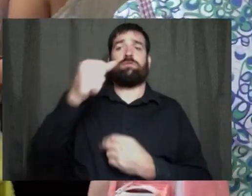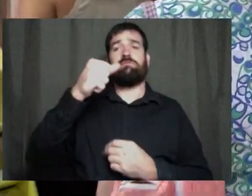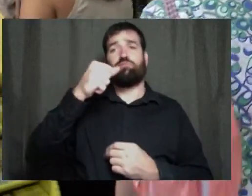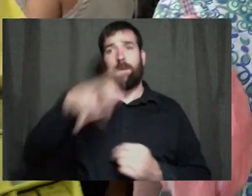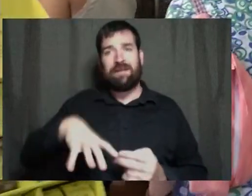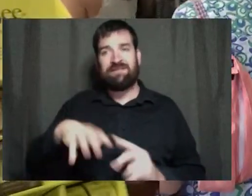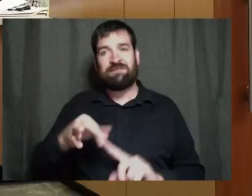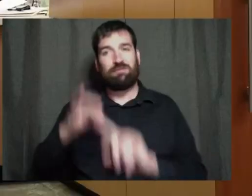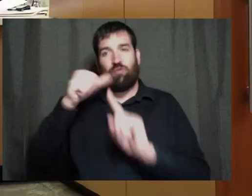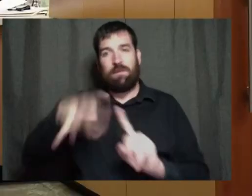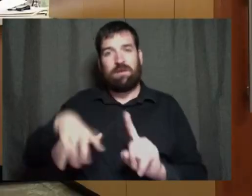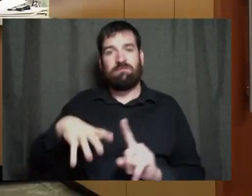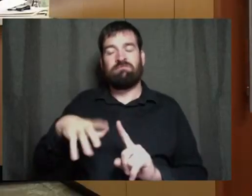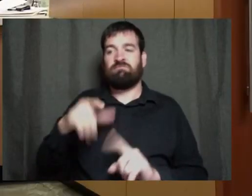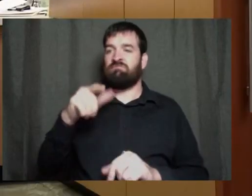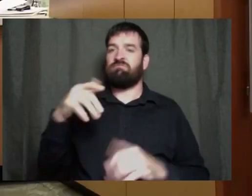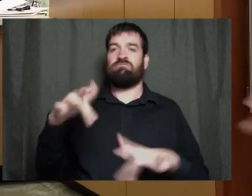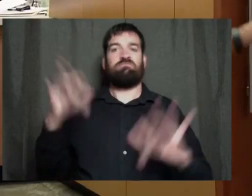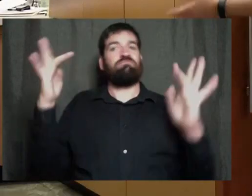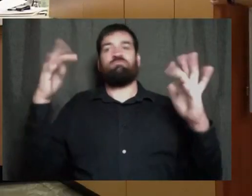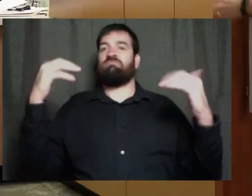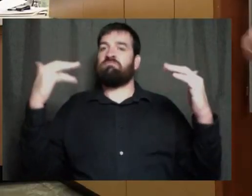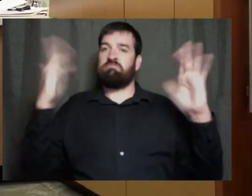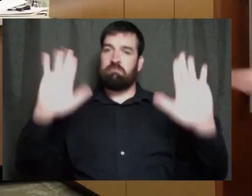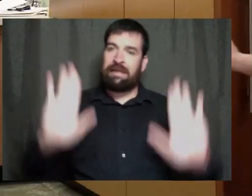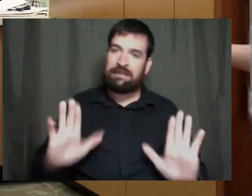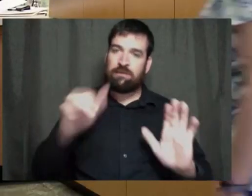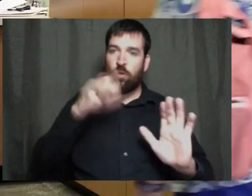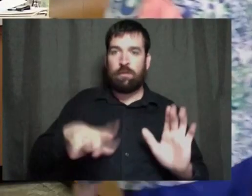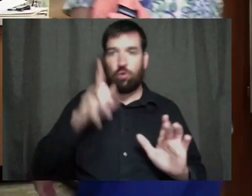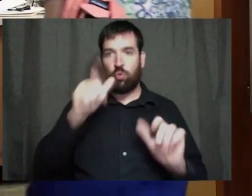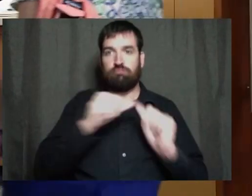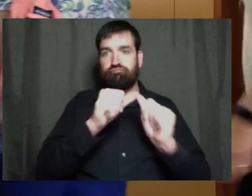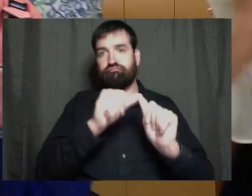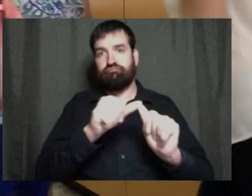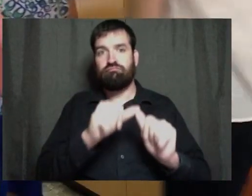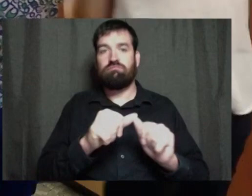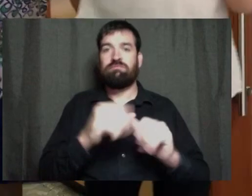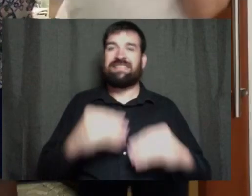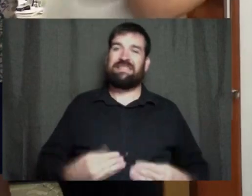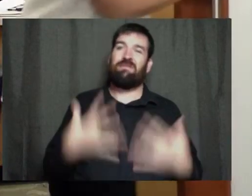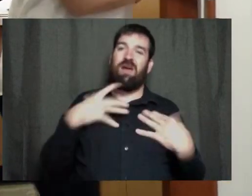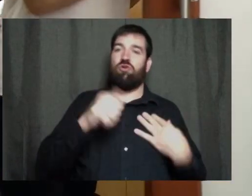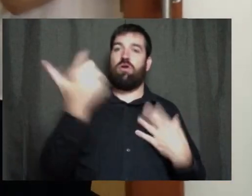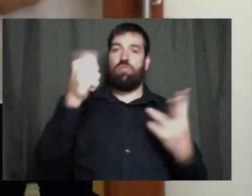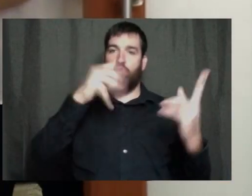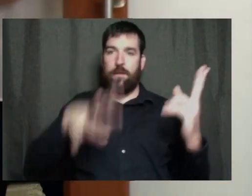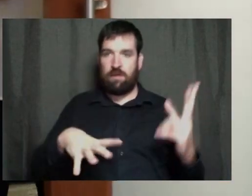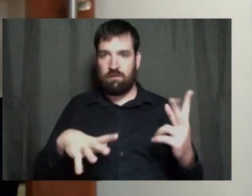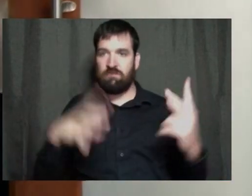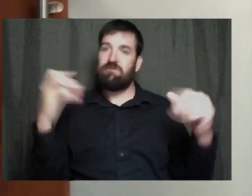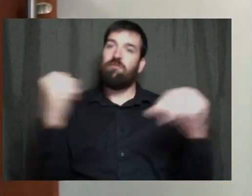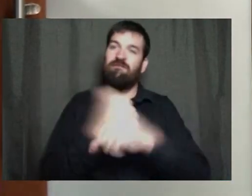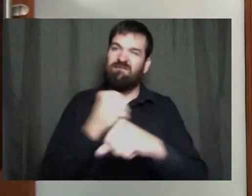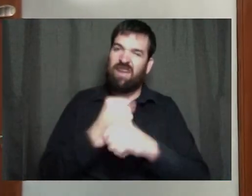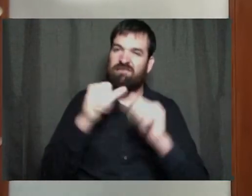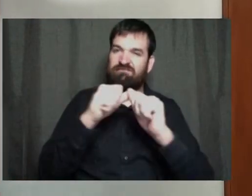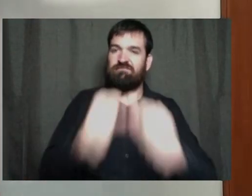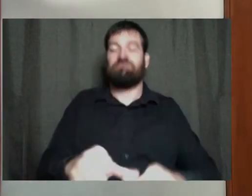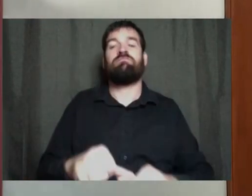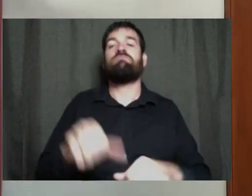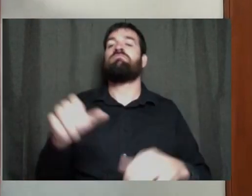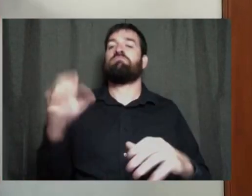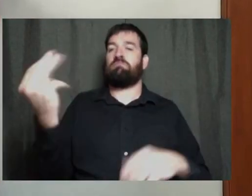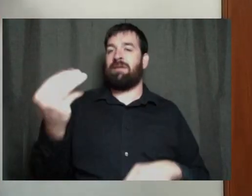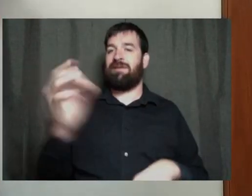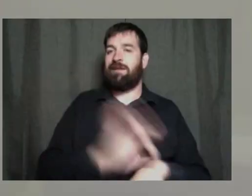meet the extraordinary woman who keeps their memory alive by inspiring other women to fight on. That's Monday, starting at 8. Have a fantastic